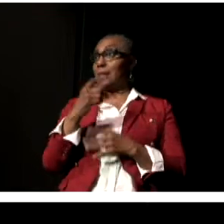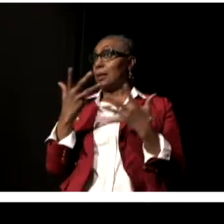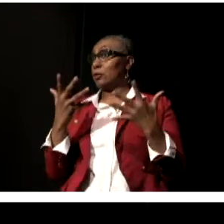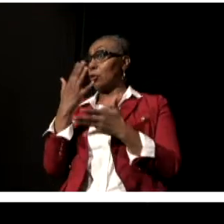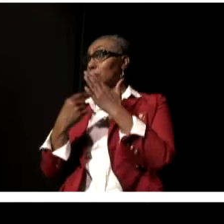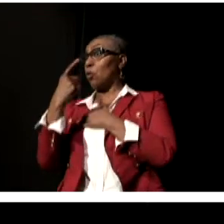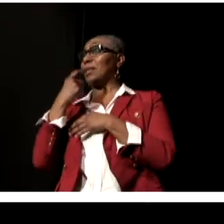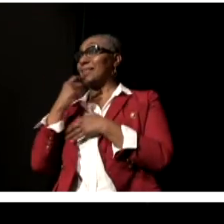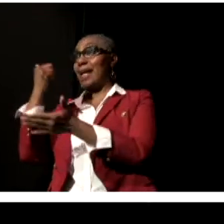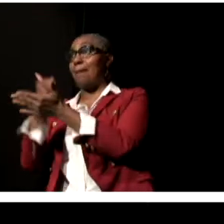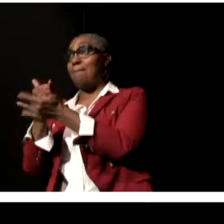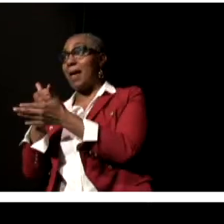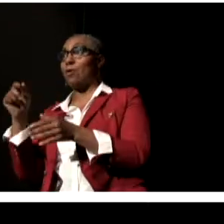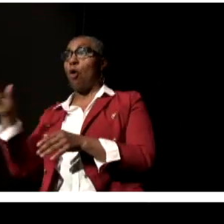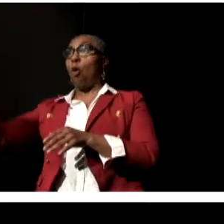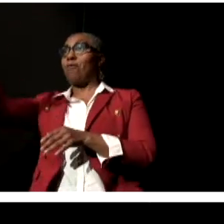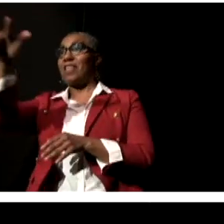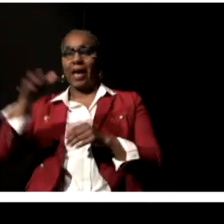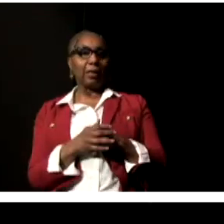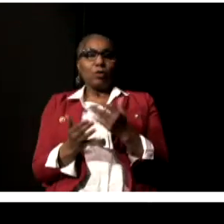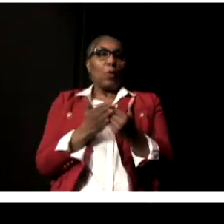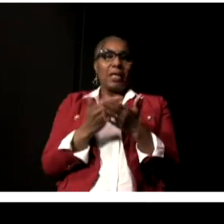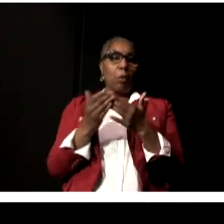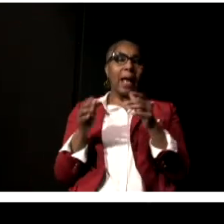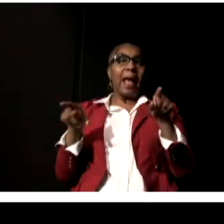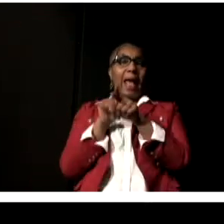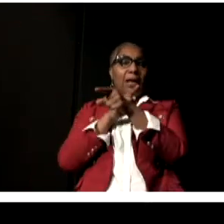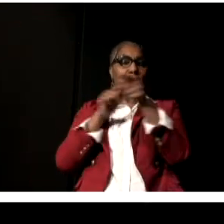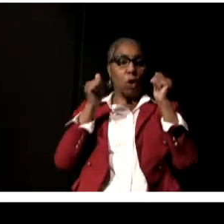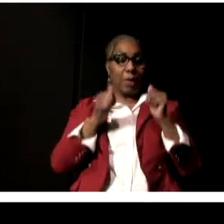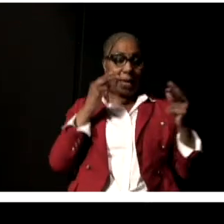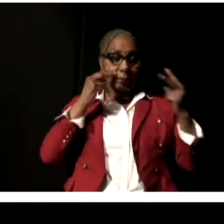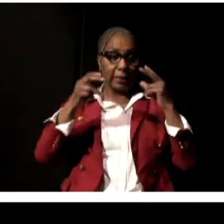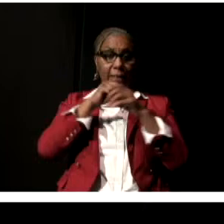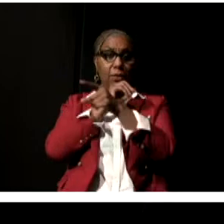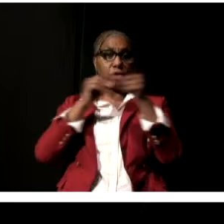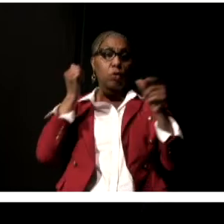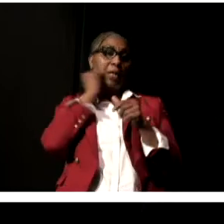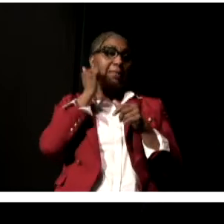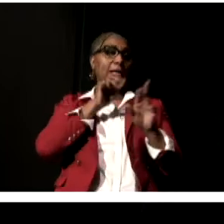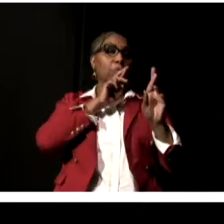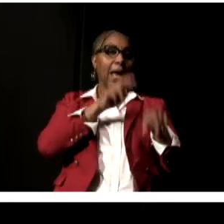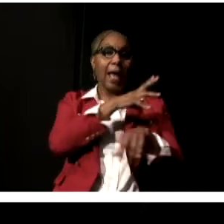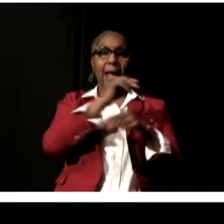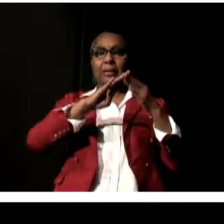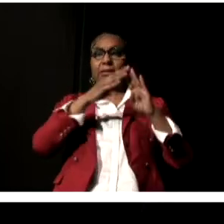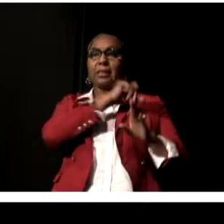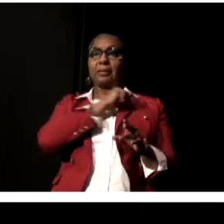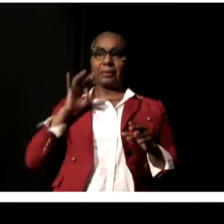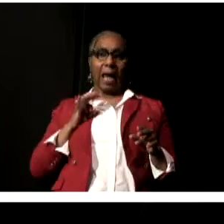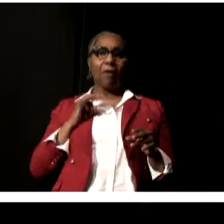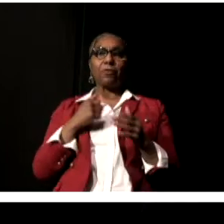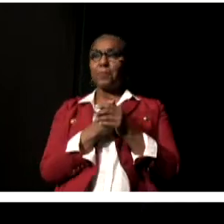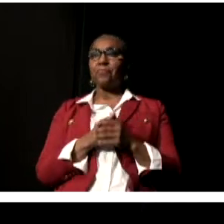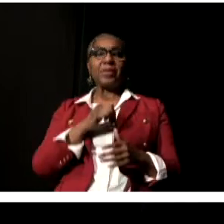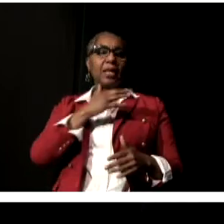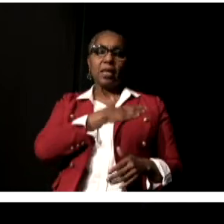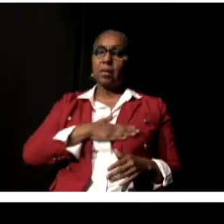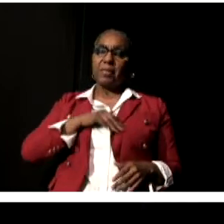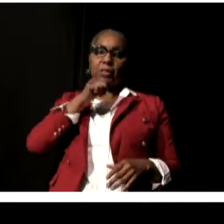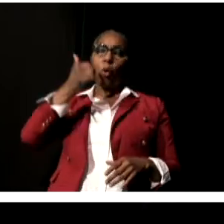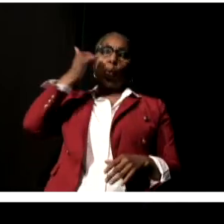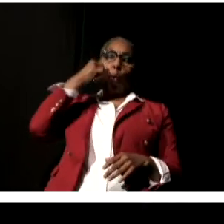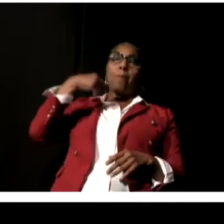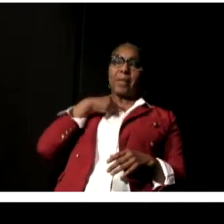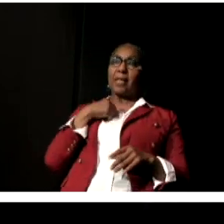heard that. And as you should see it in your daily reactions in city staff, and if you don't, please call me. Many of you have that